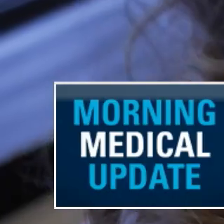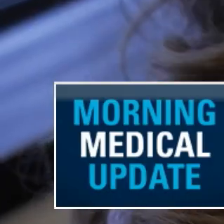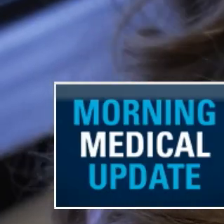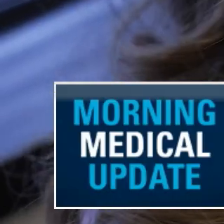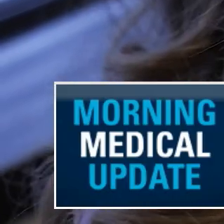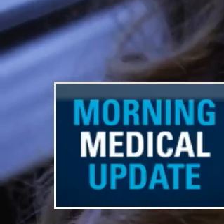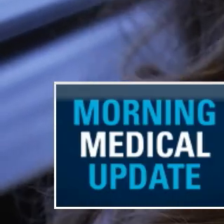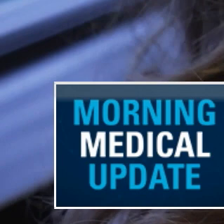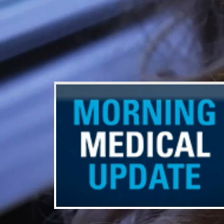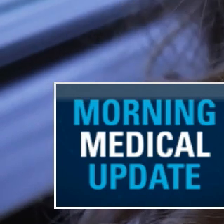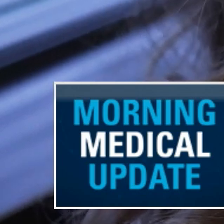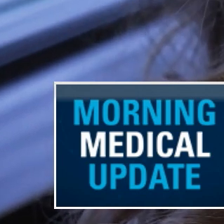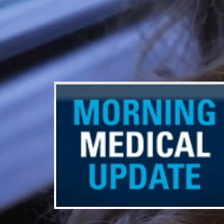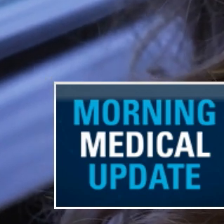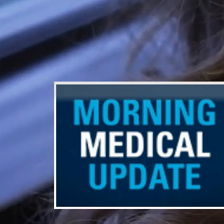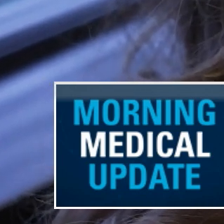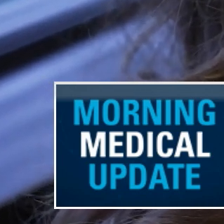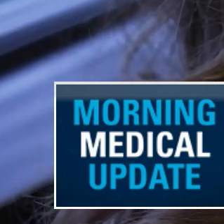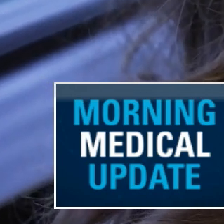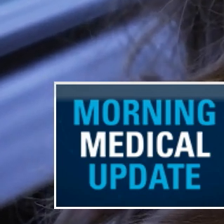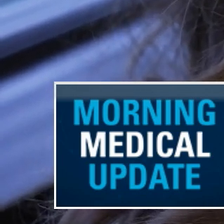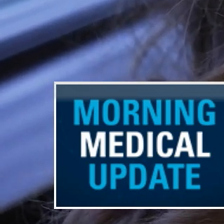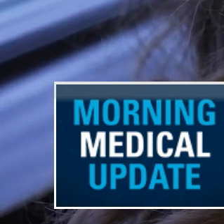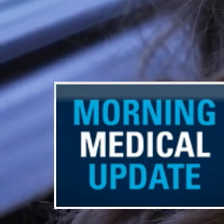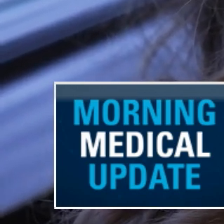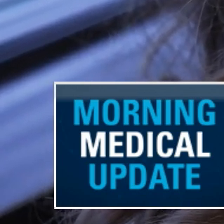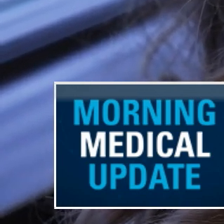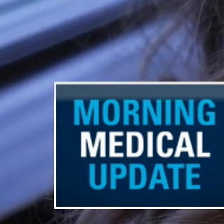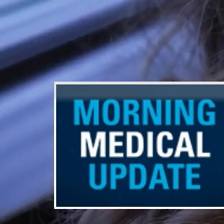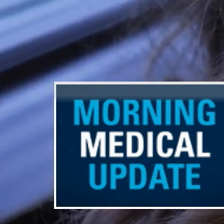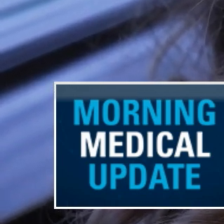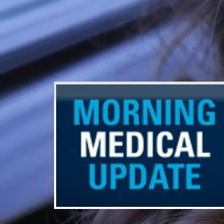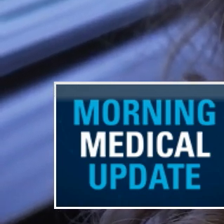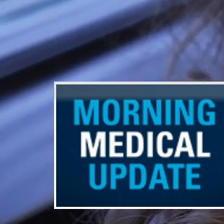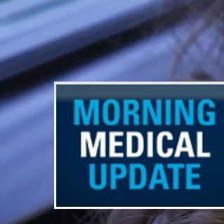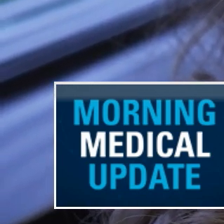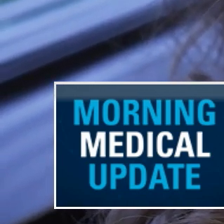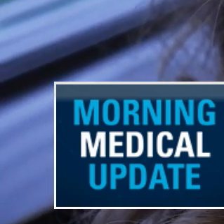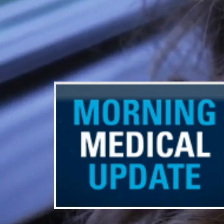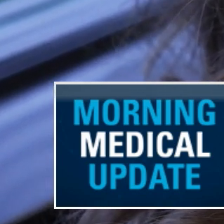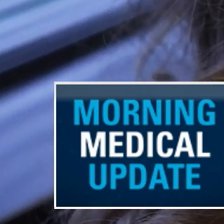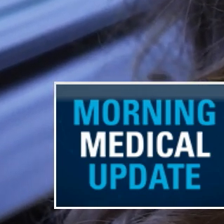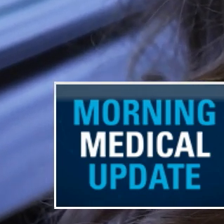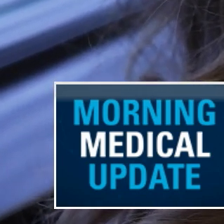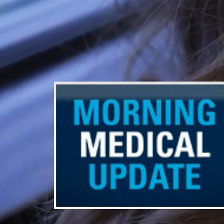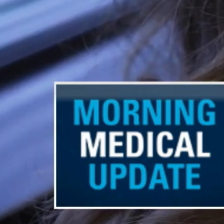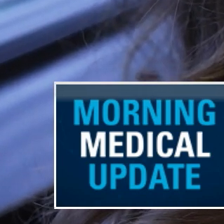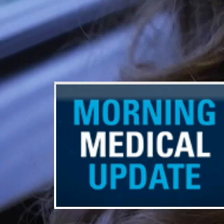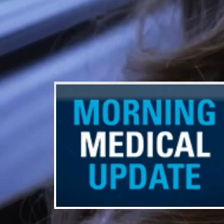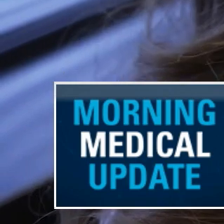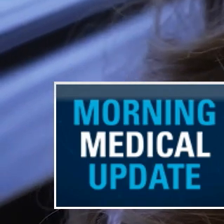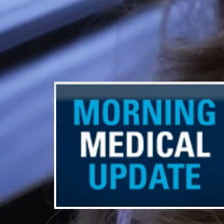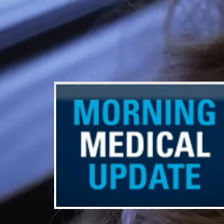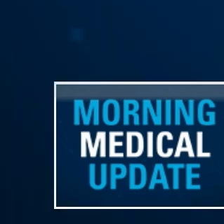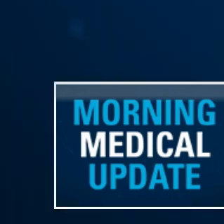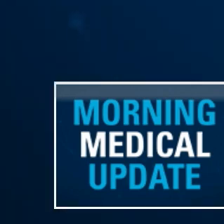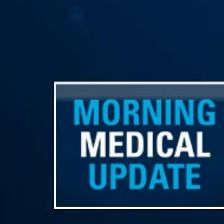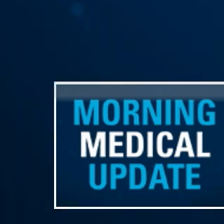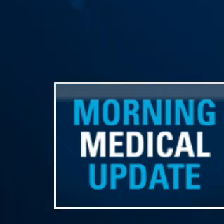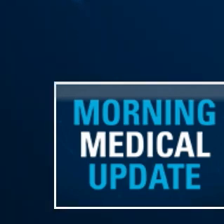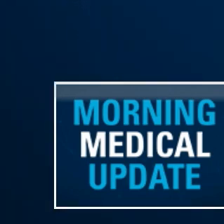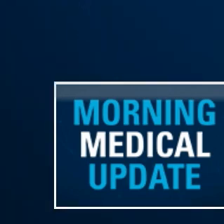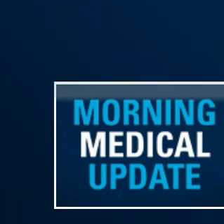And we do checkups every once in a while just to make sure everything's okay. But I've been able to